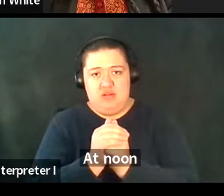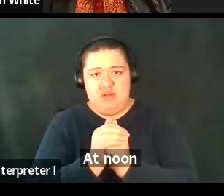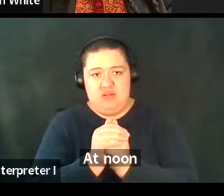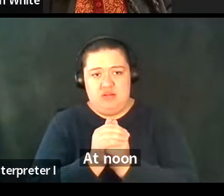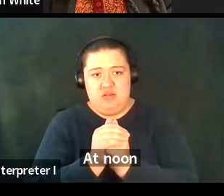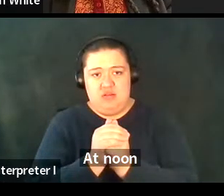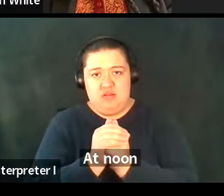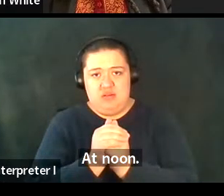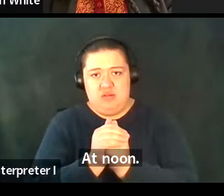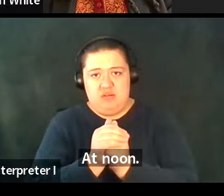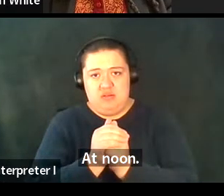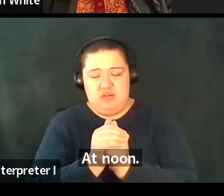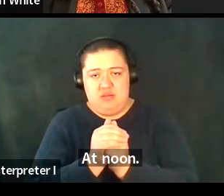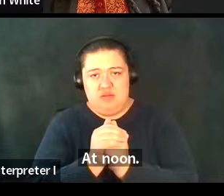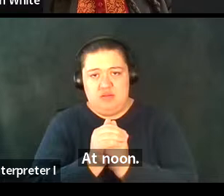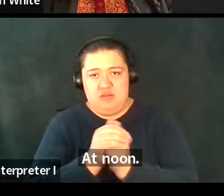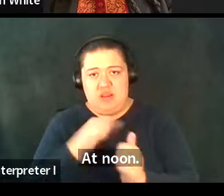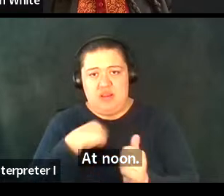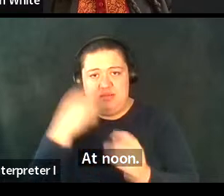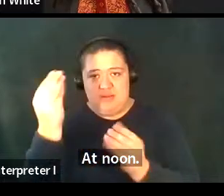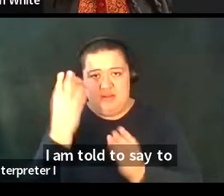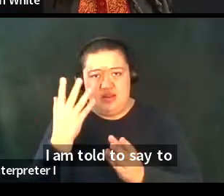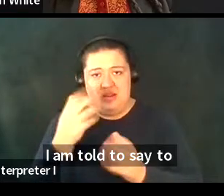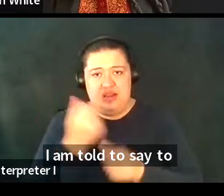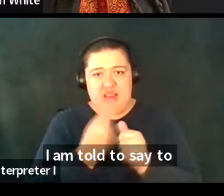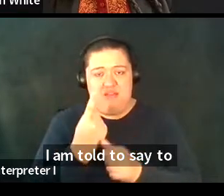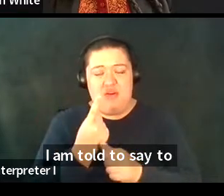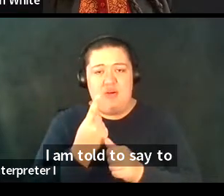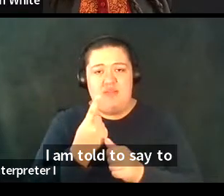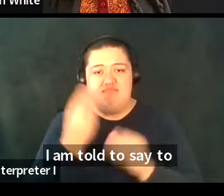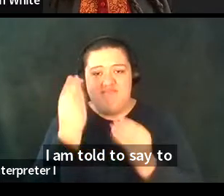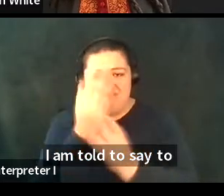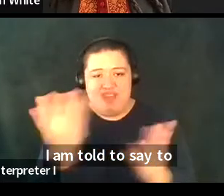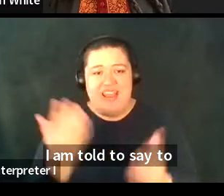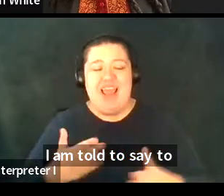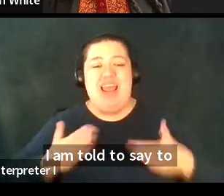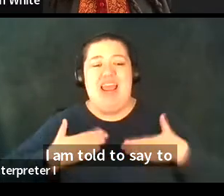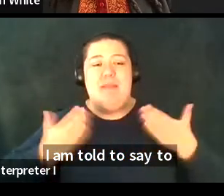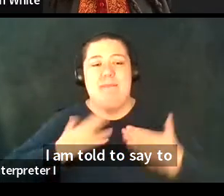I am told to say to everyone, happy Thanksgiving.